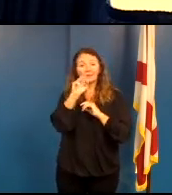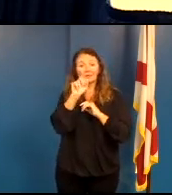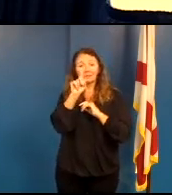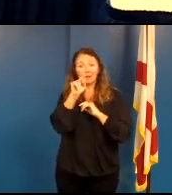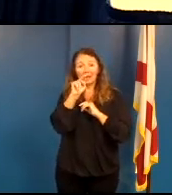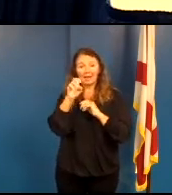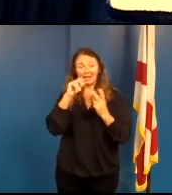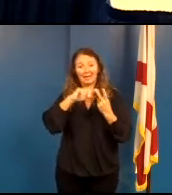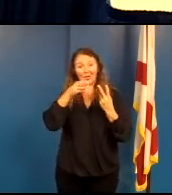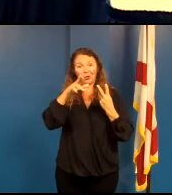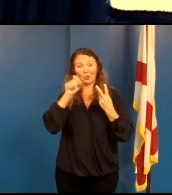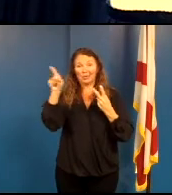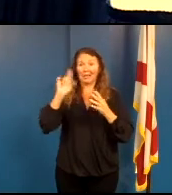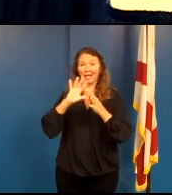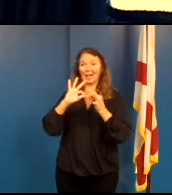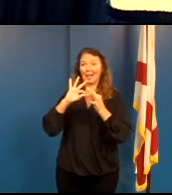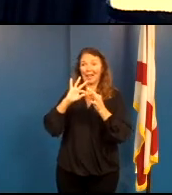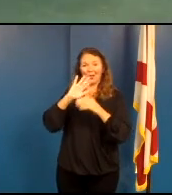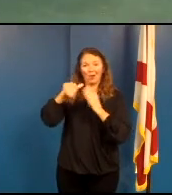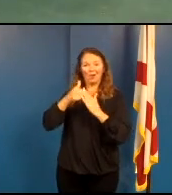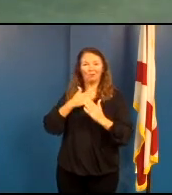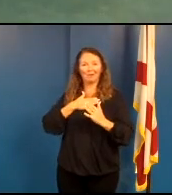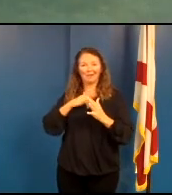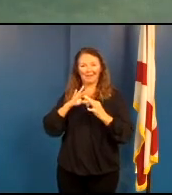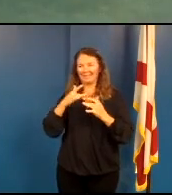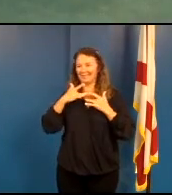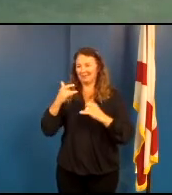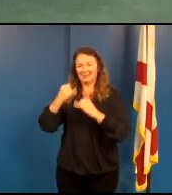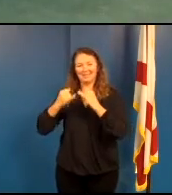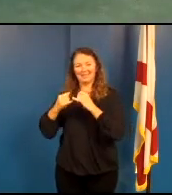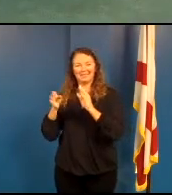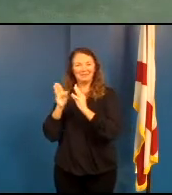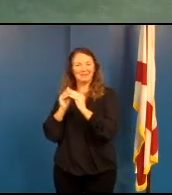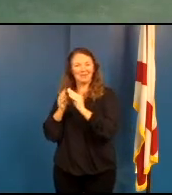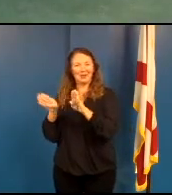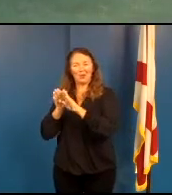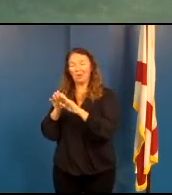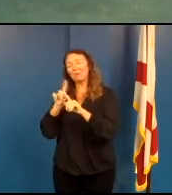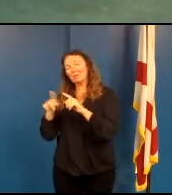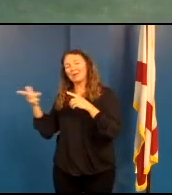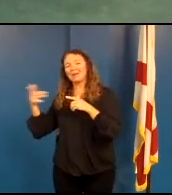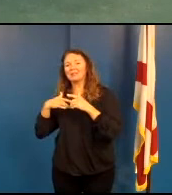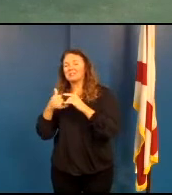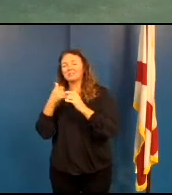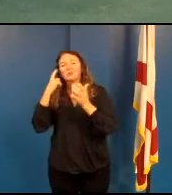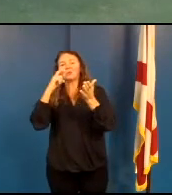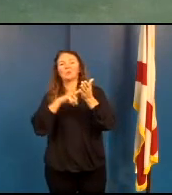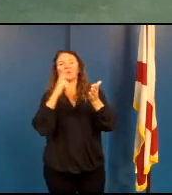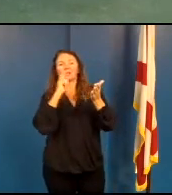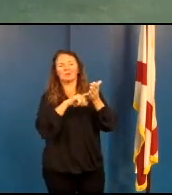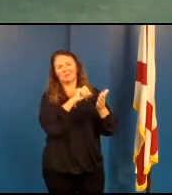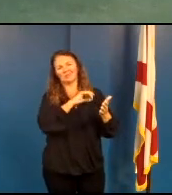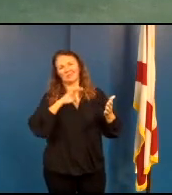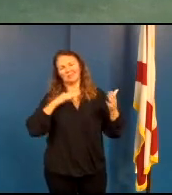Chris shared what I normally talk about at the end of the meeting. I just want to Just recognize the